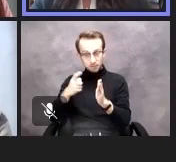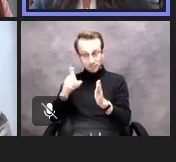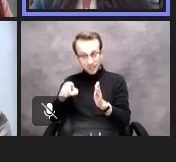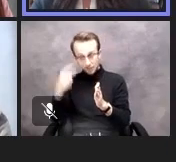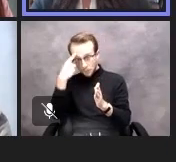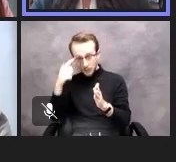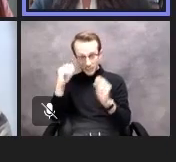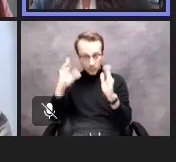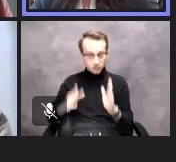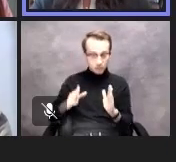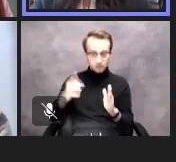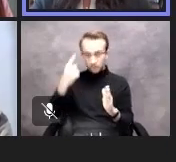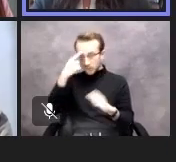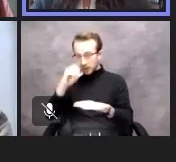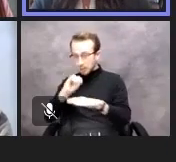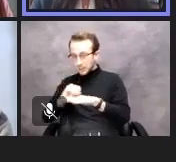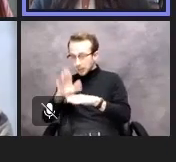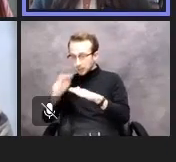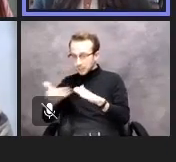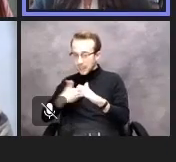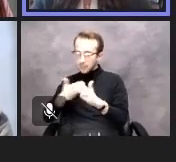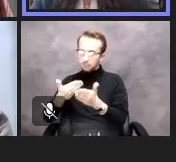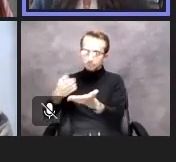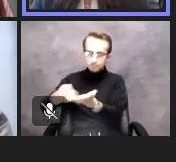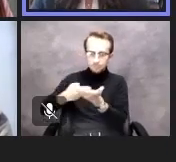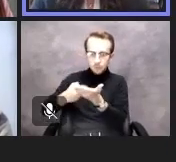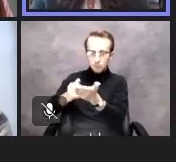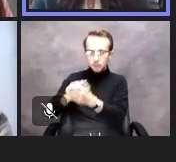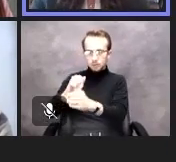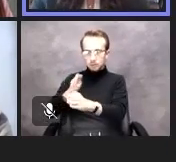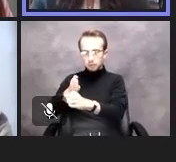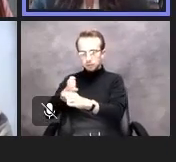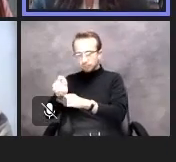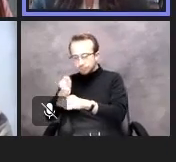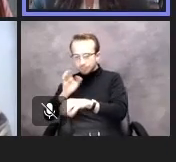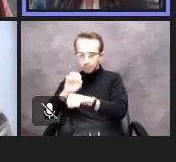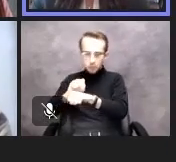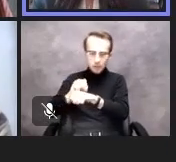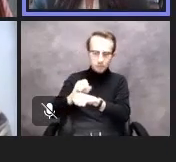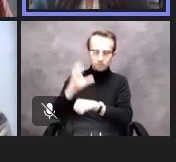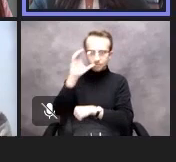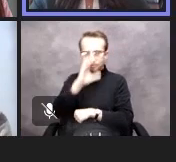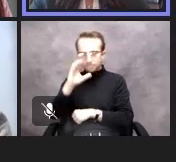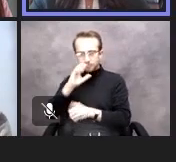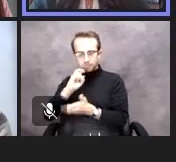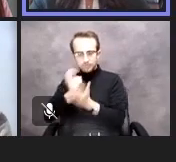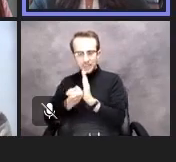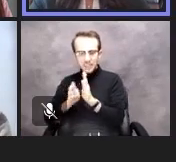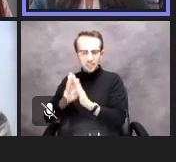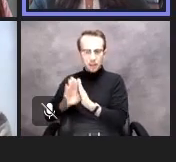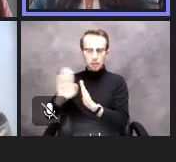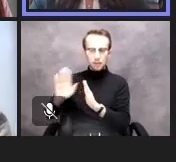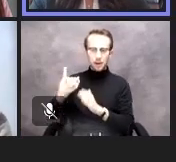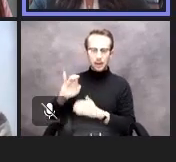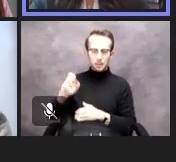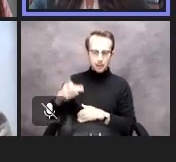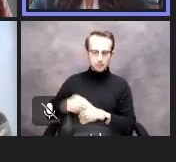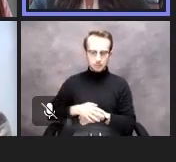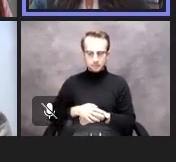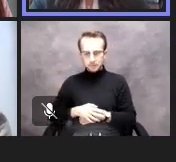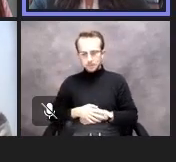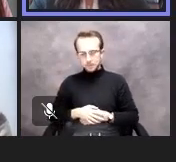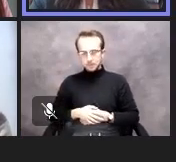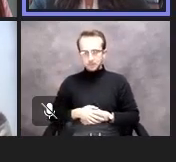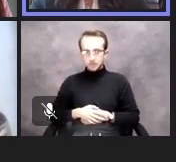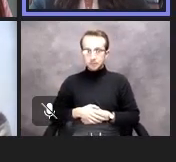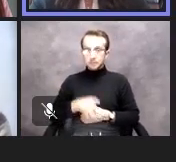as they engage students in career conversations, exploration, and development of their individual learning plan. This is a graphic